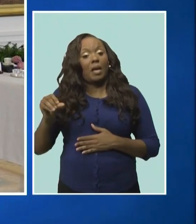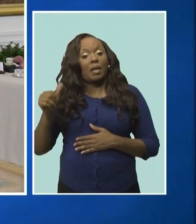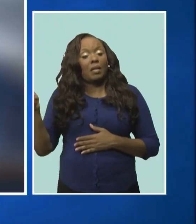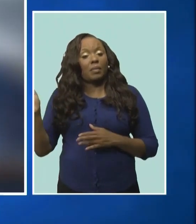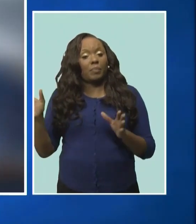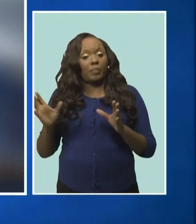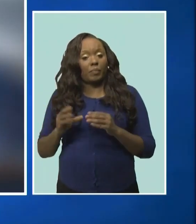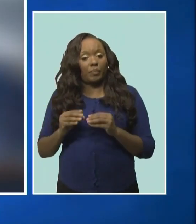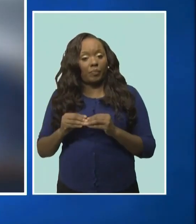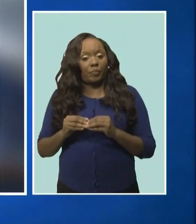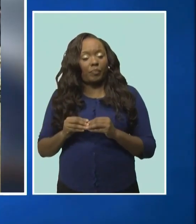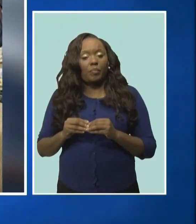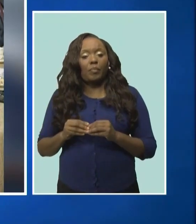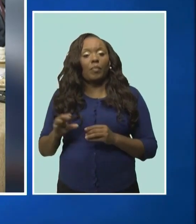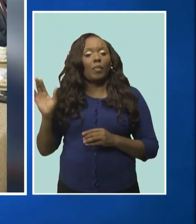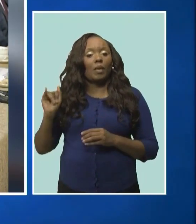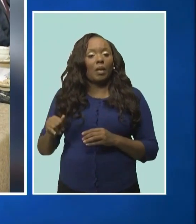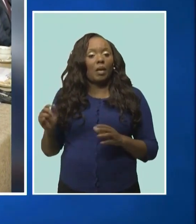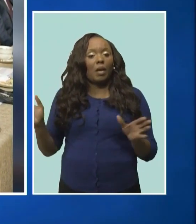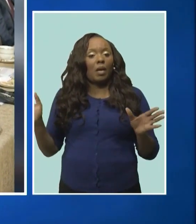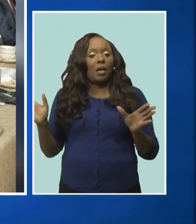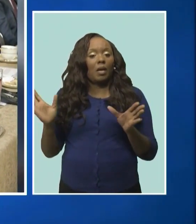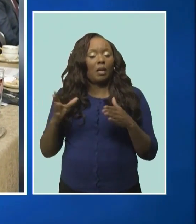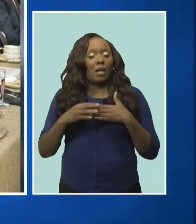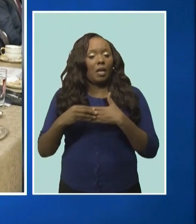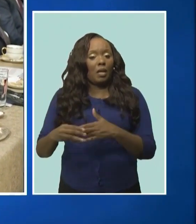Americas Partnership for Economic Prosperity.